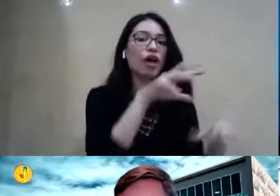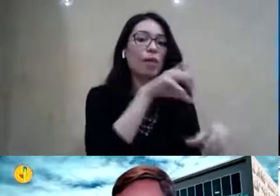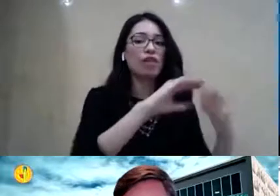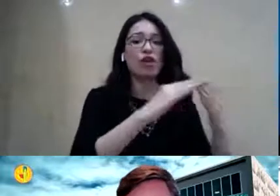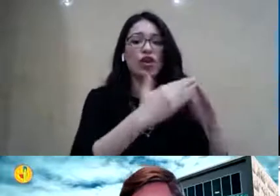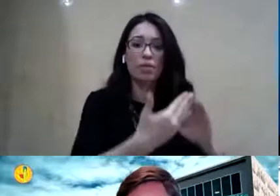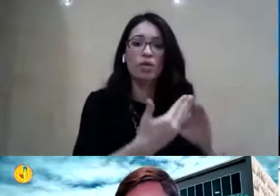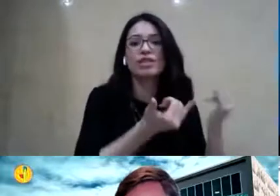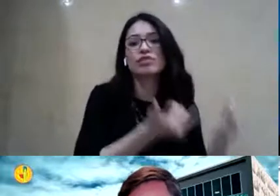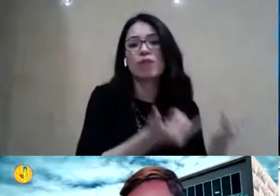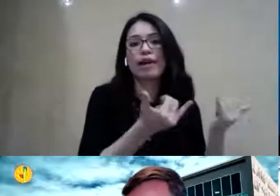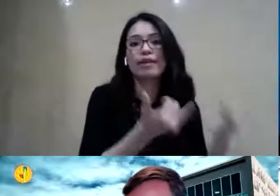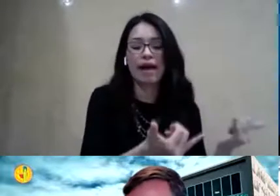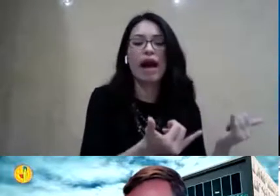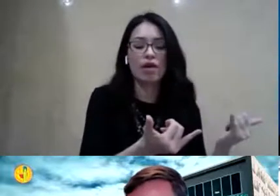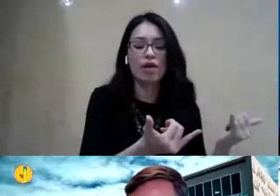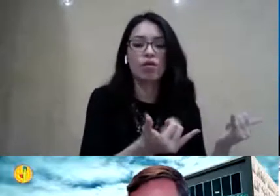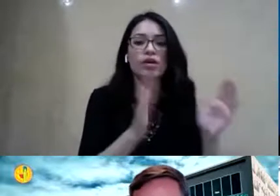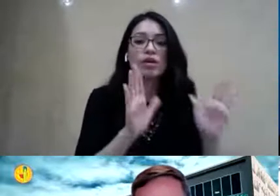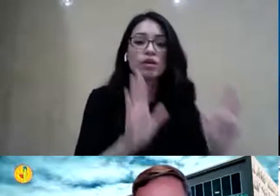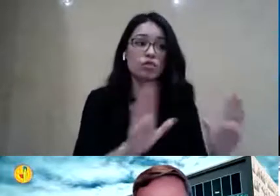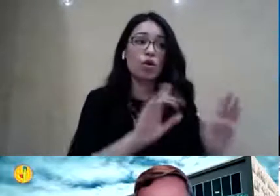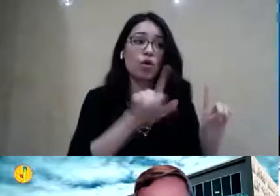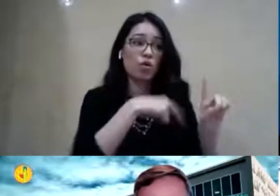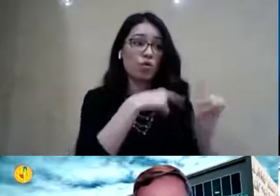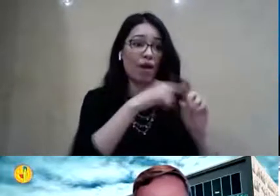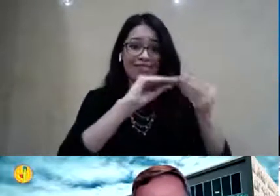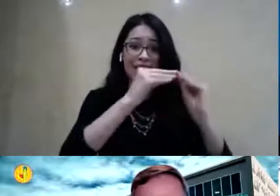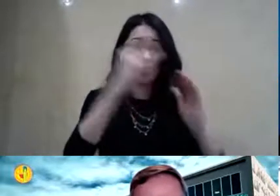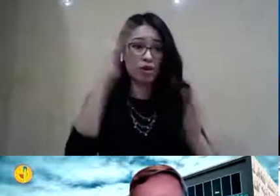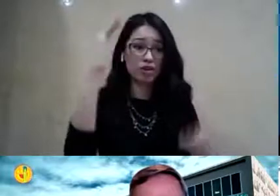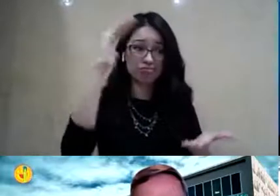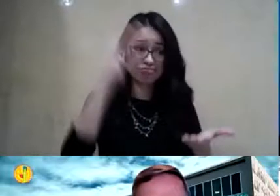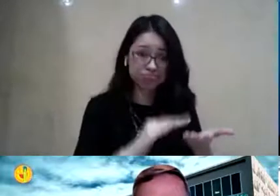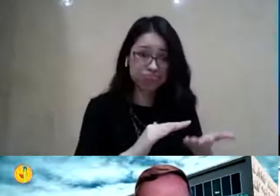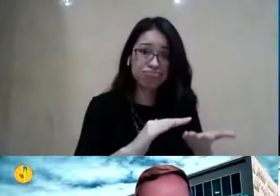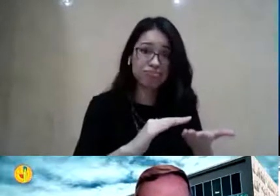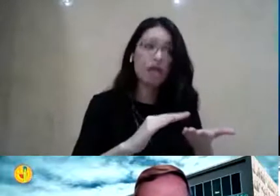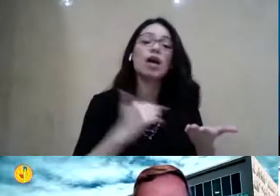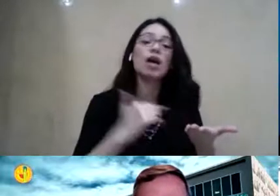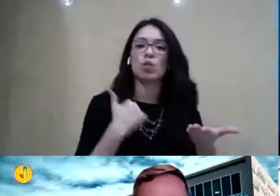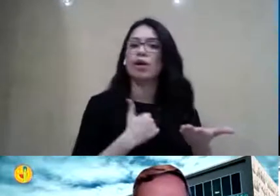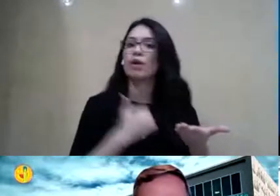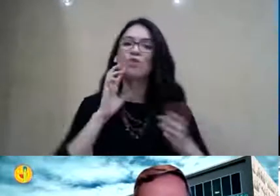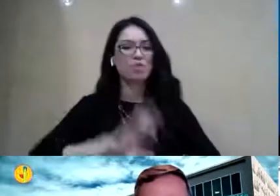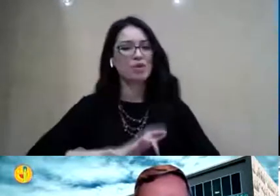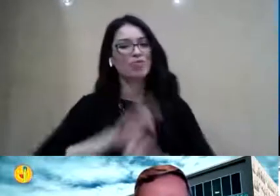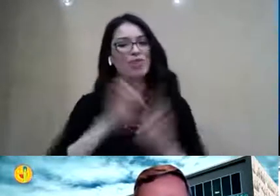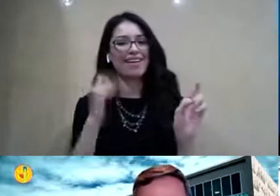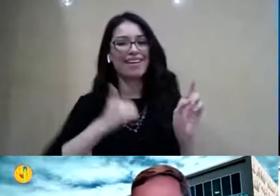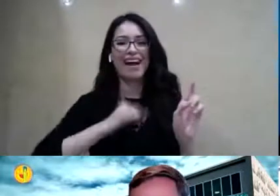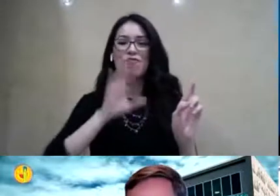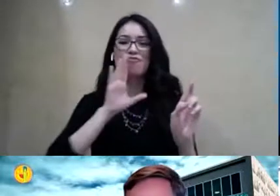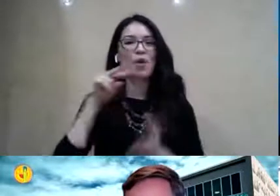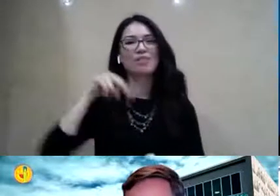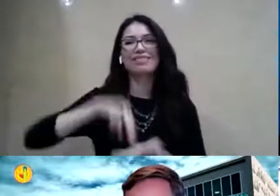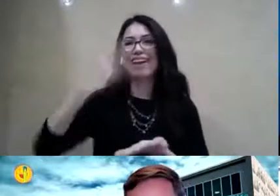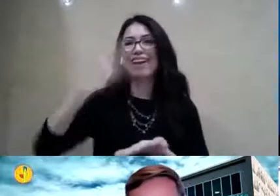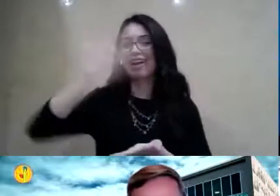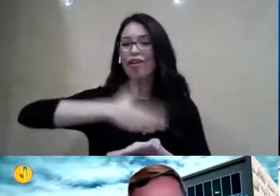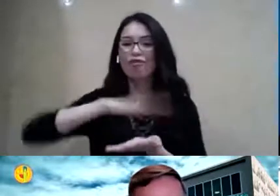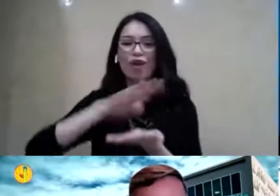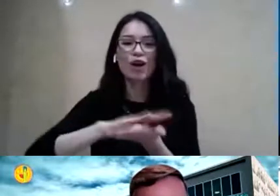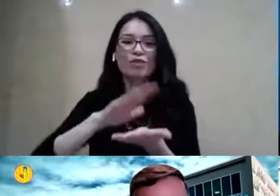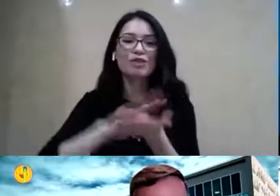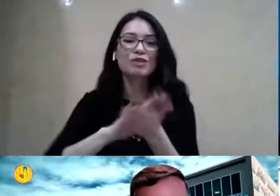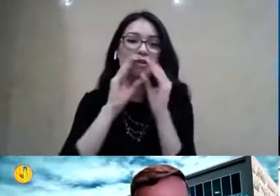of school. When that's met, we'll be ready. I will be out front of school, welcoming students back, smiling under my mask,